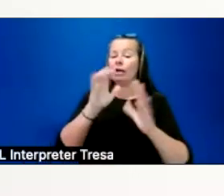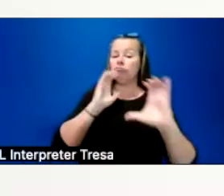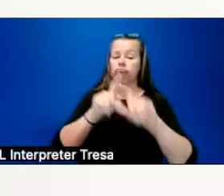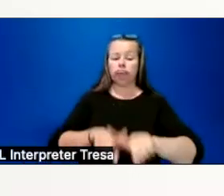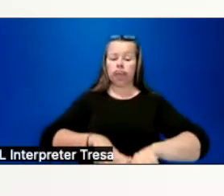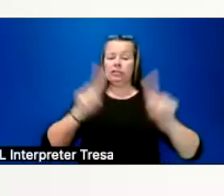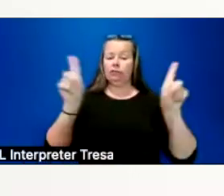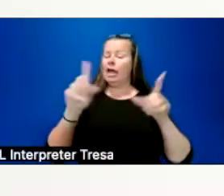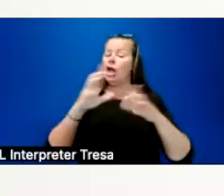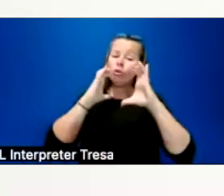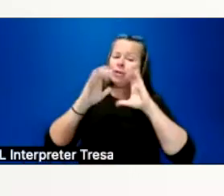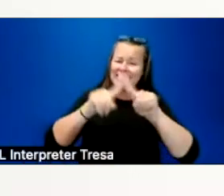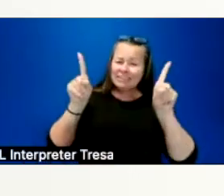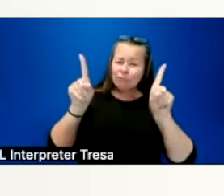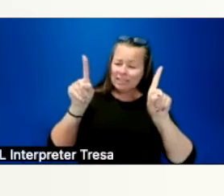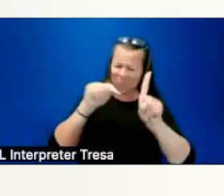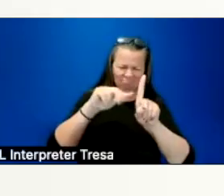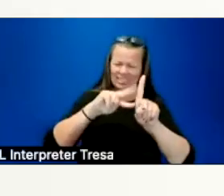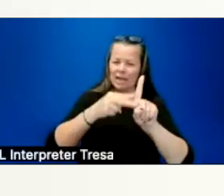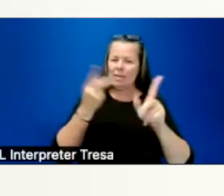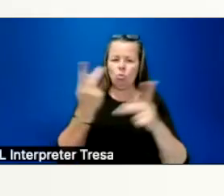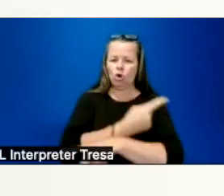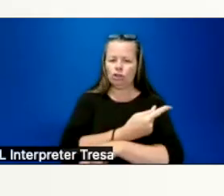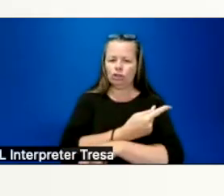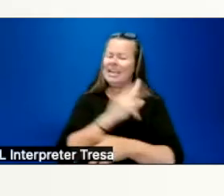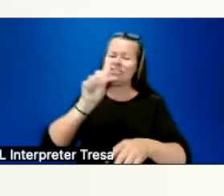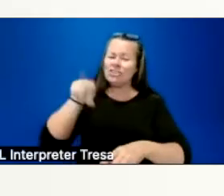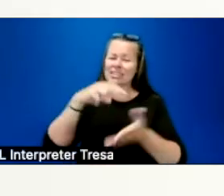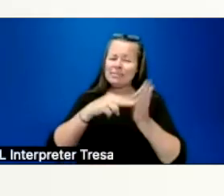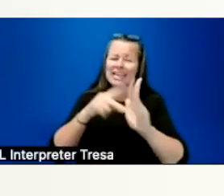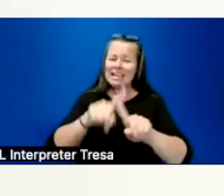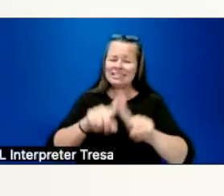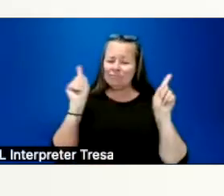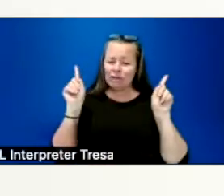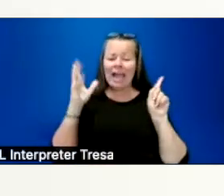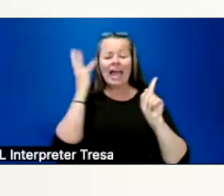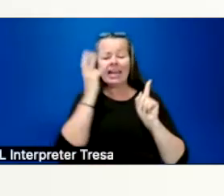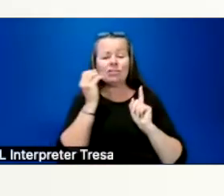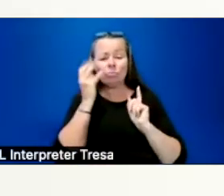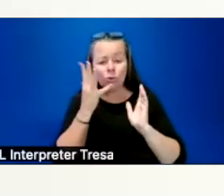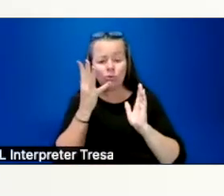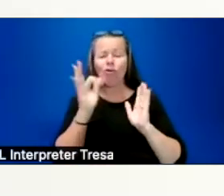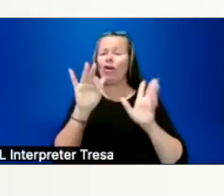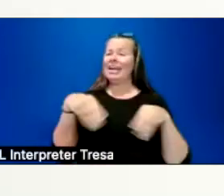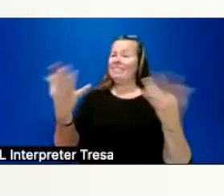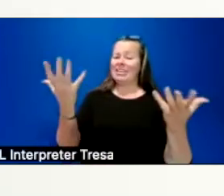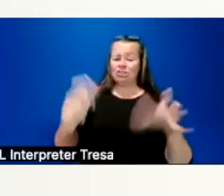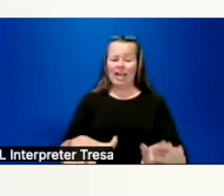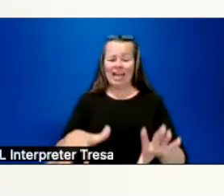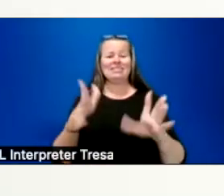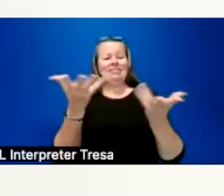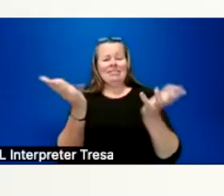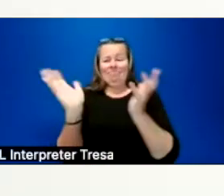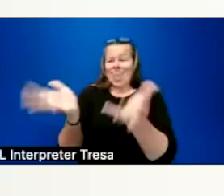mean worst. Different means just different. And it's beautiful if you give it a chance and if you talk to them or if you sign with them